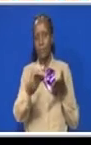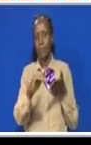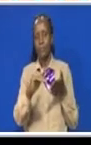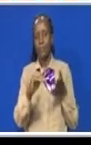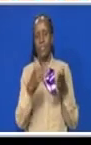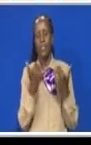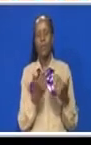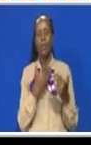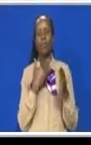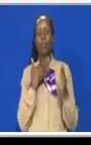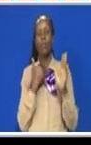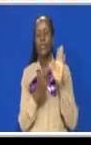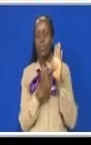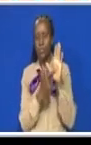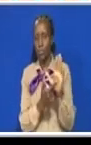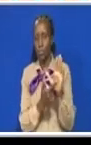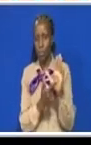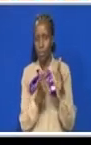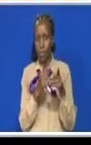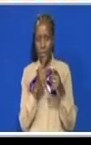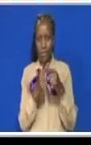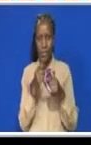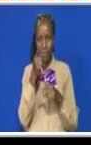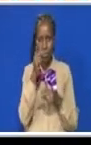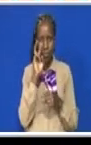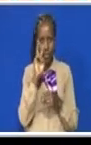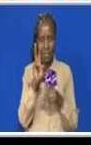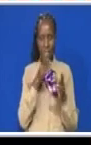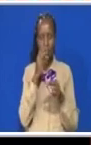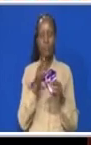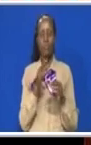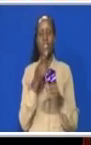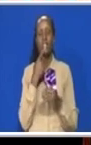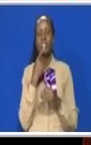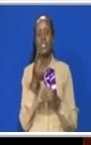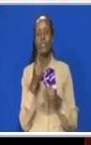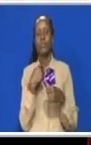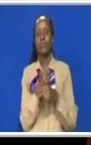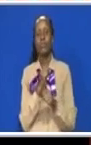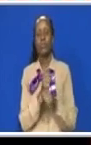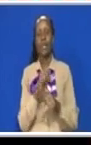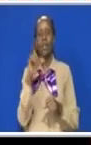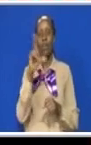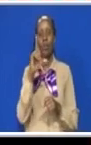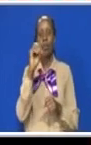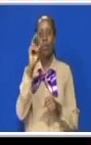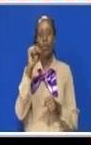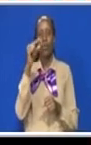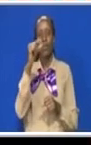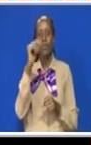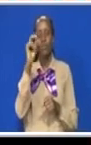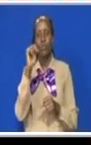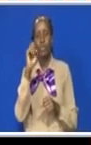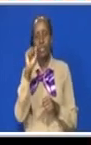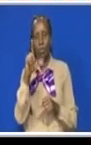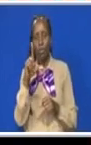me demonstrate so that you see if you're to make a longitudinal section instead of a